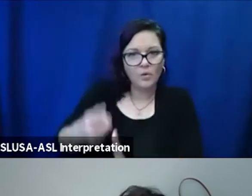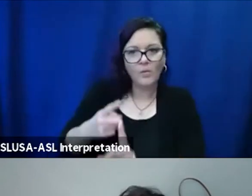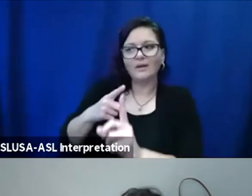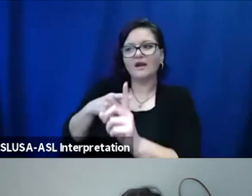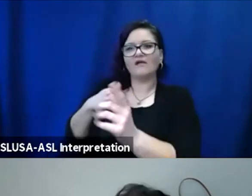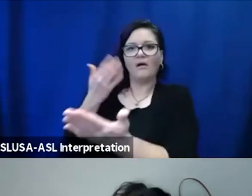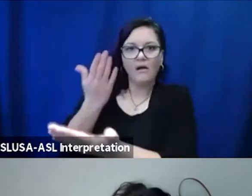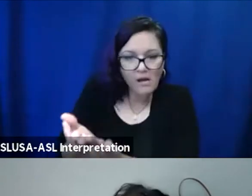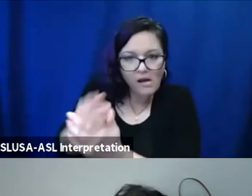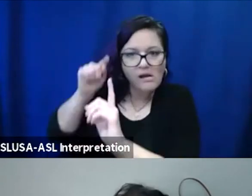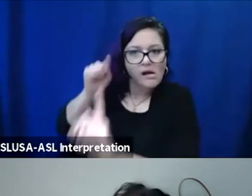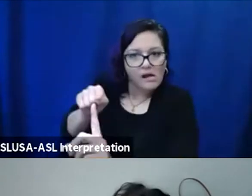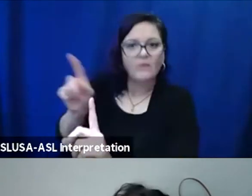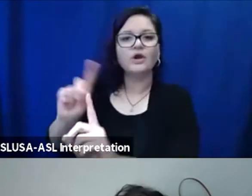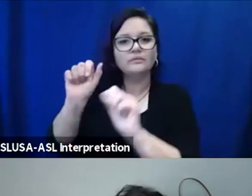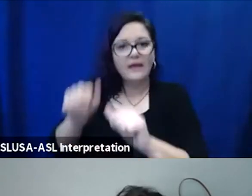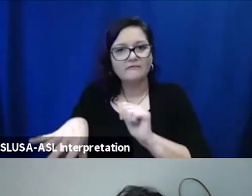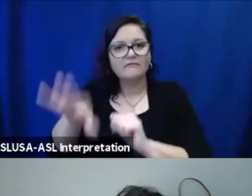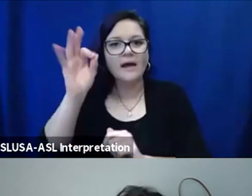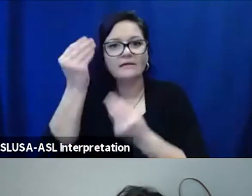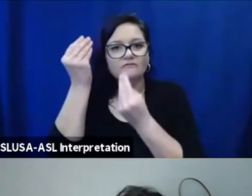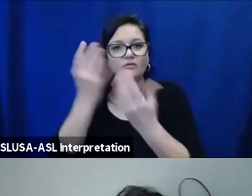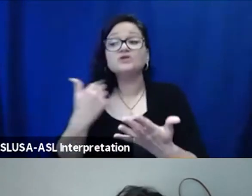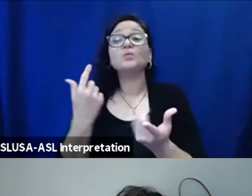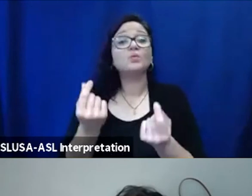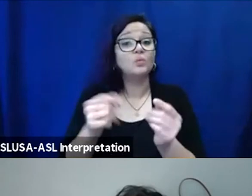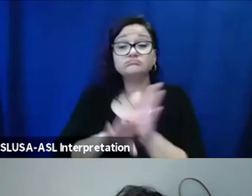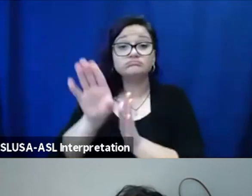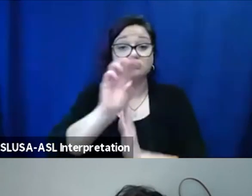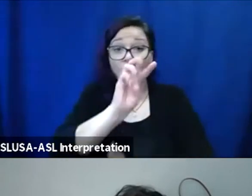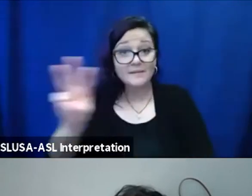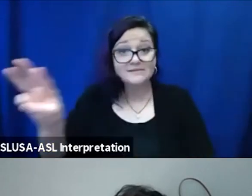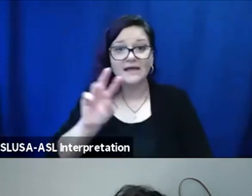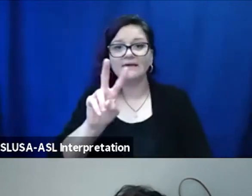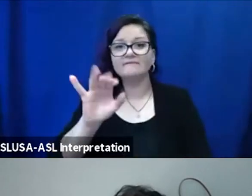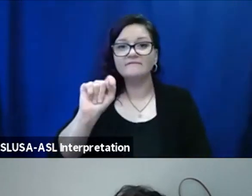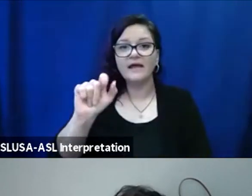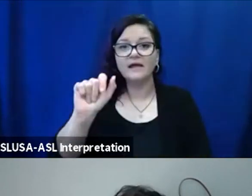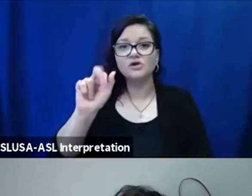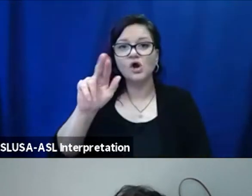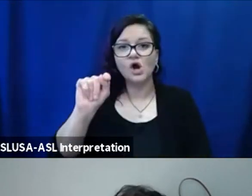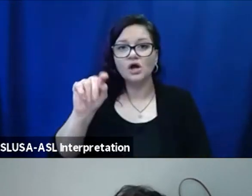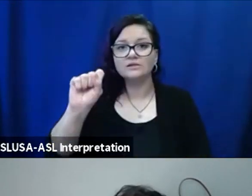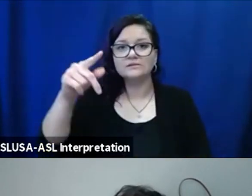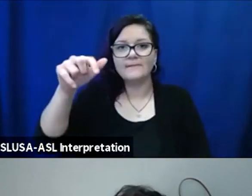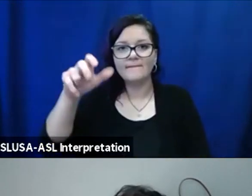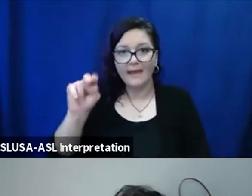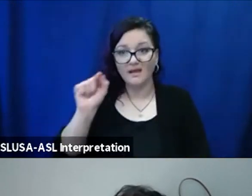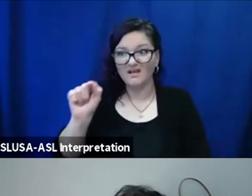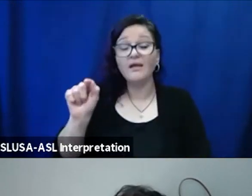information. We put together a website, and that website, Vet ArtsWA, was really a place